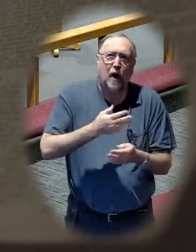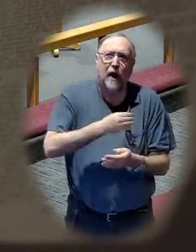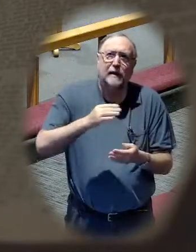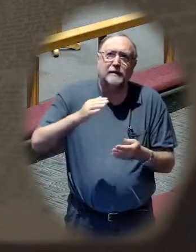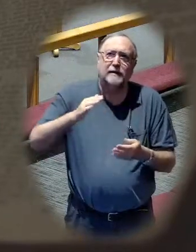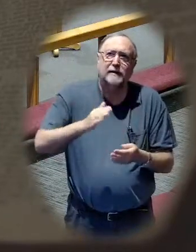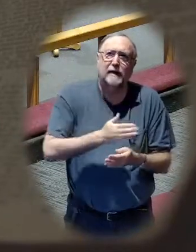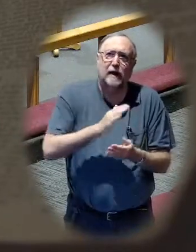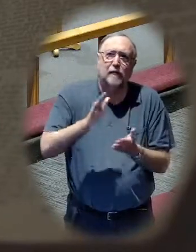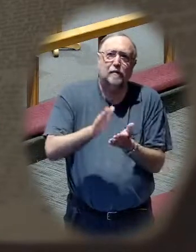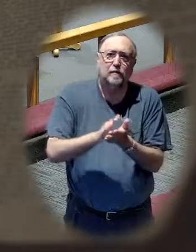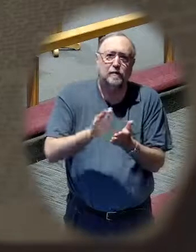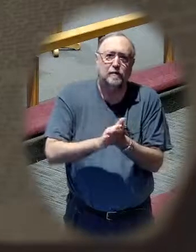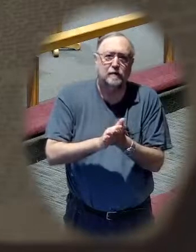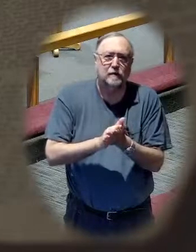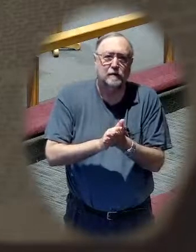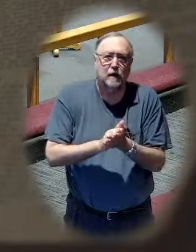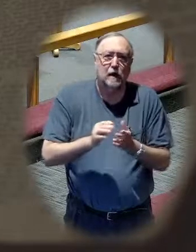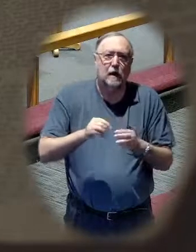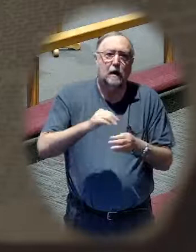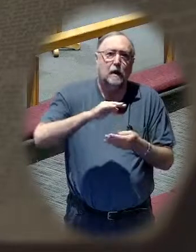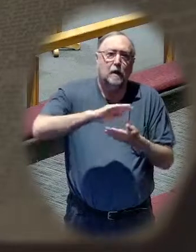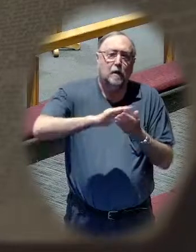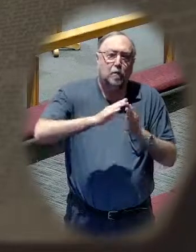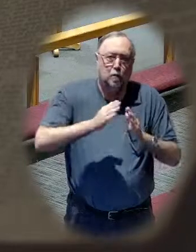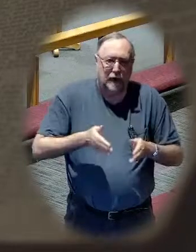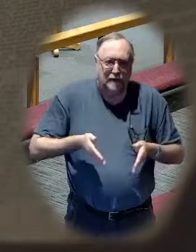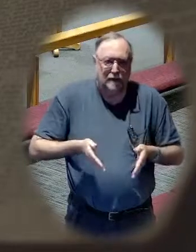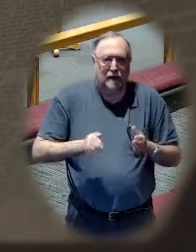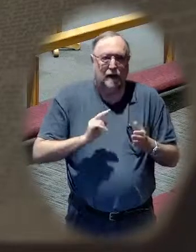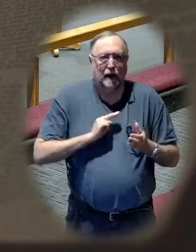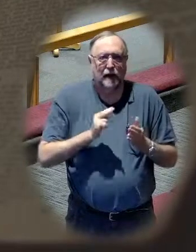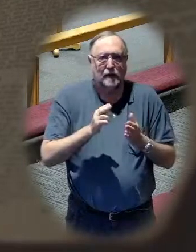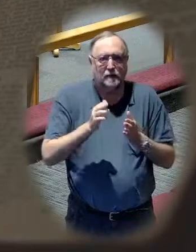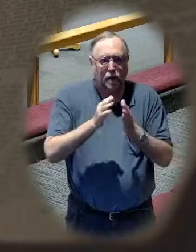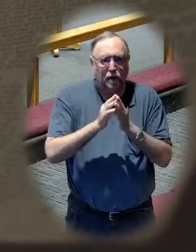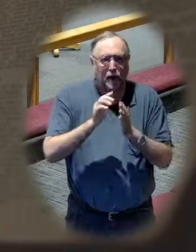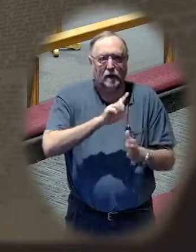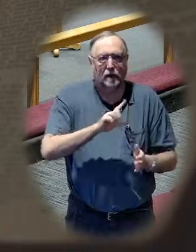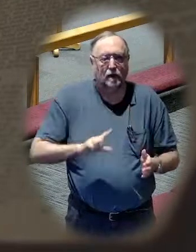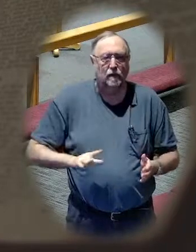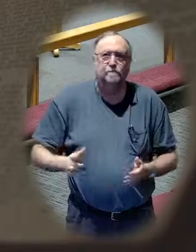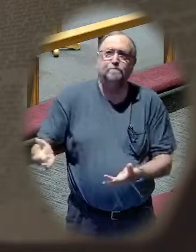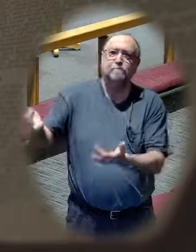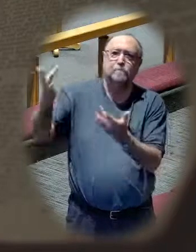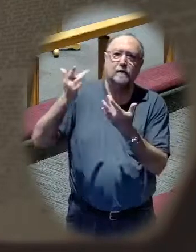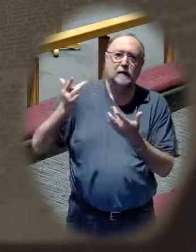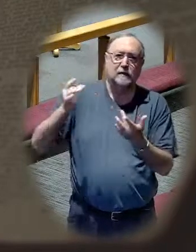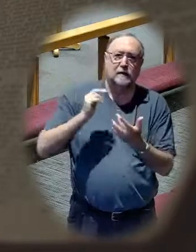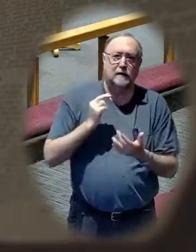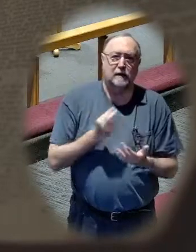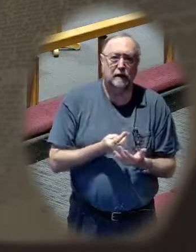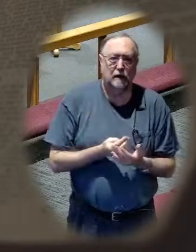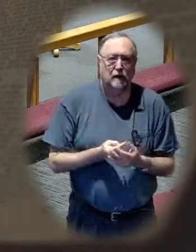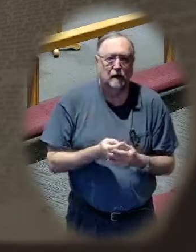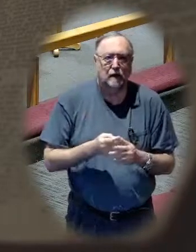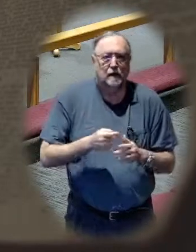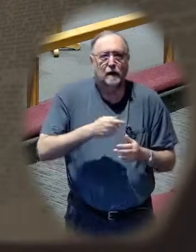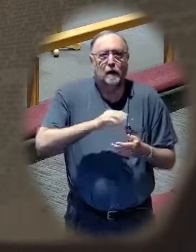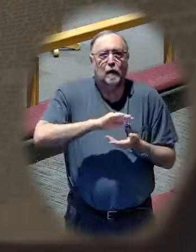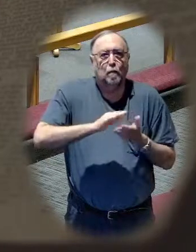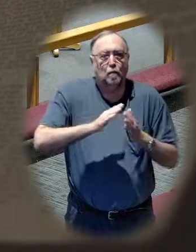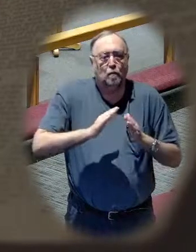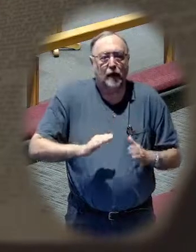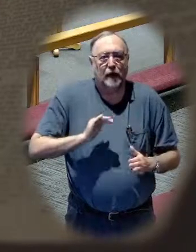In peace, let us pray to the Lord. Lord, have mercy. For the peace of our newborn King, which is beyond